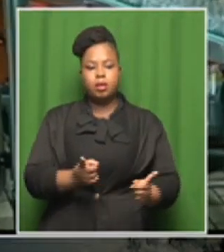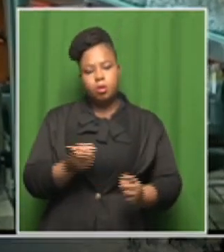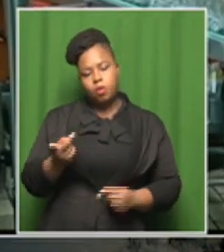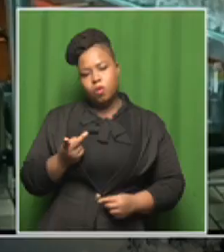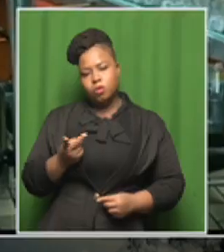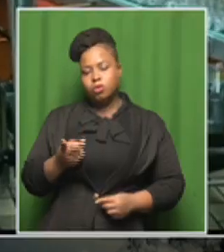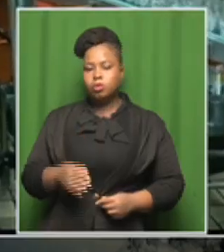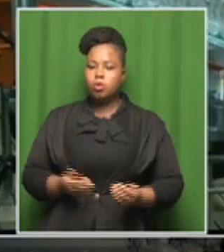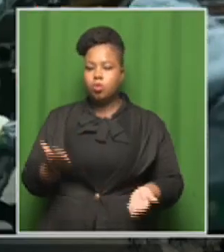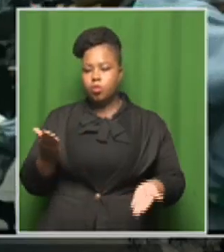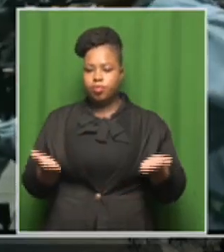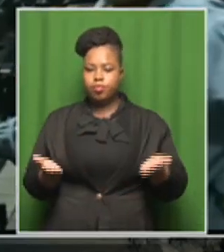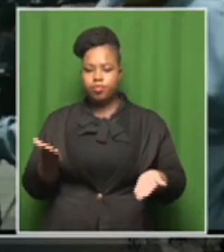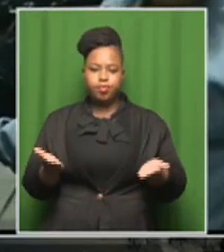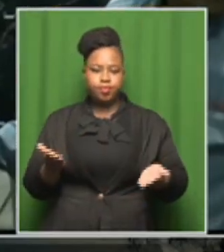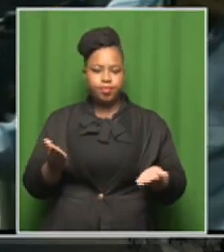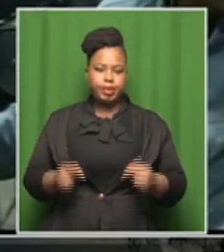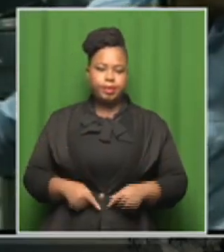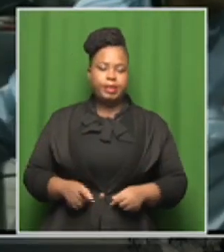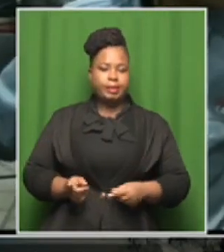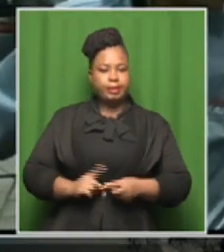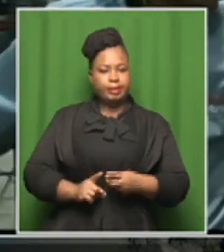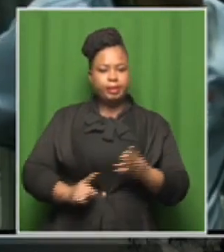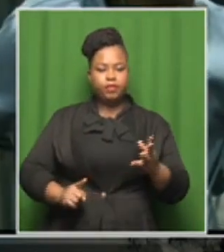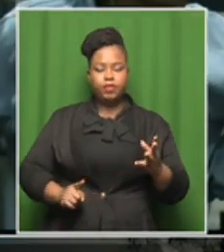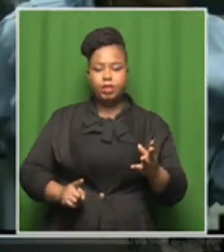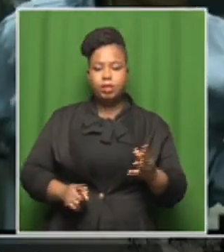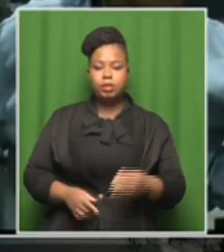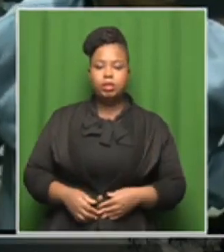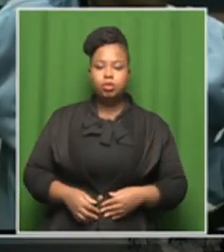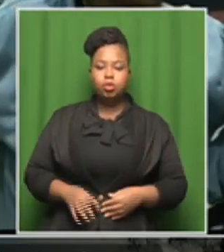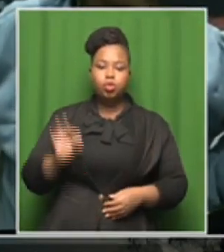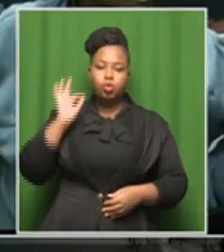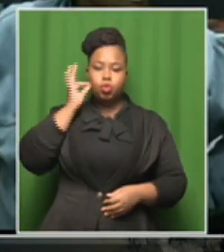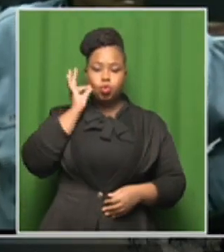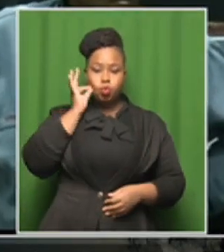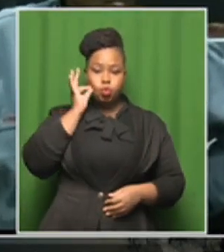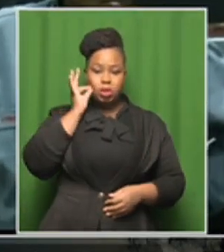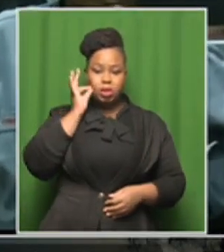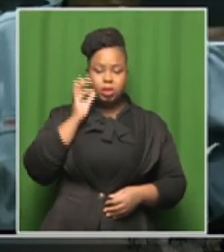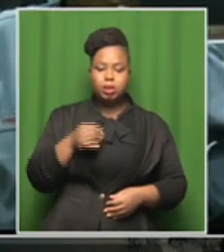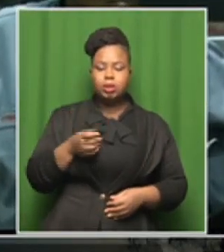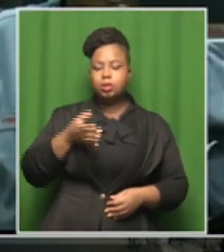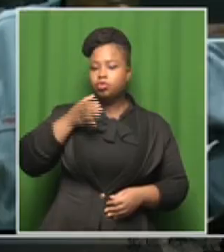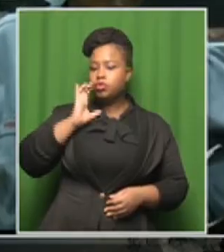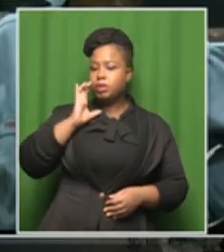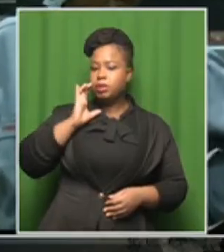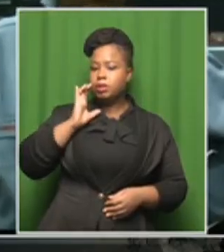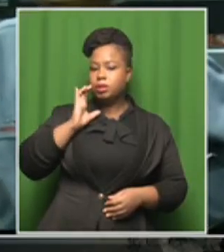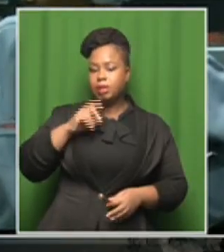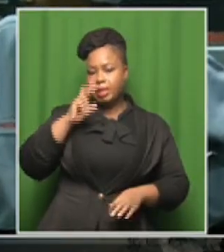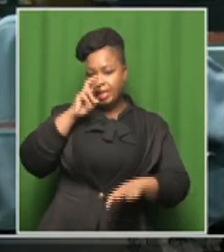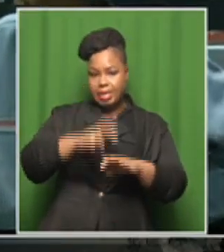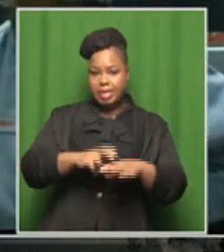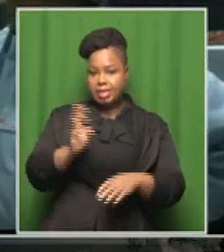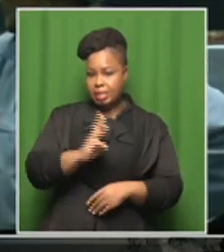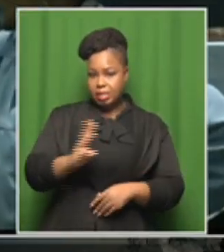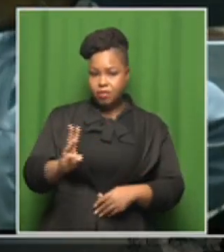different types of sugar, of sweetened beverages that would require the warning